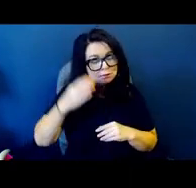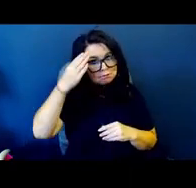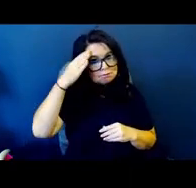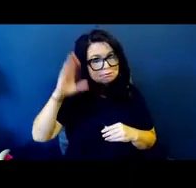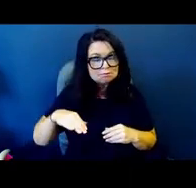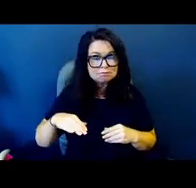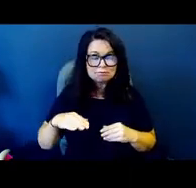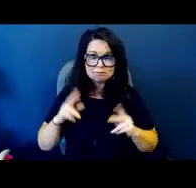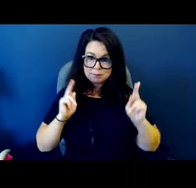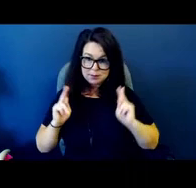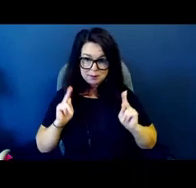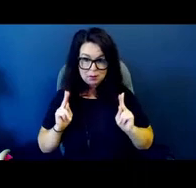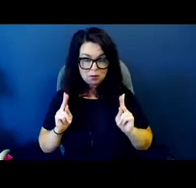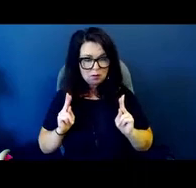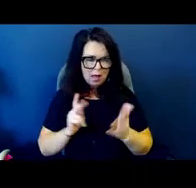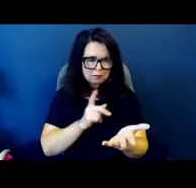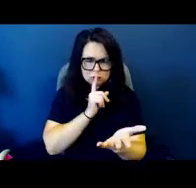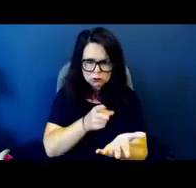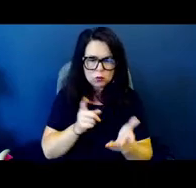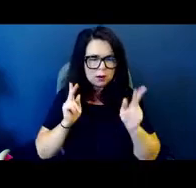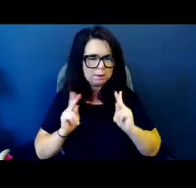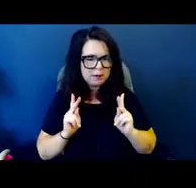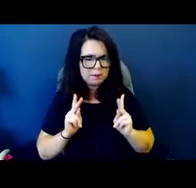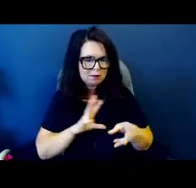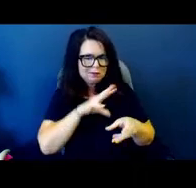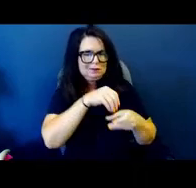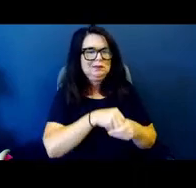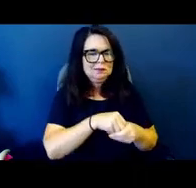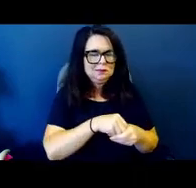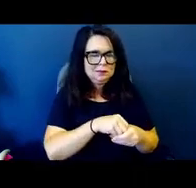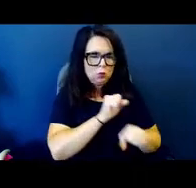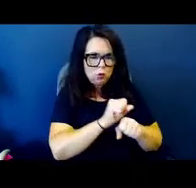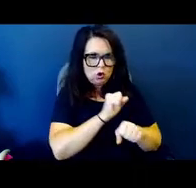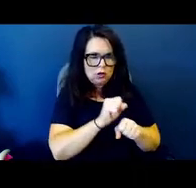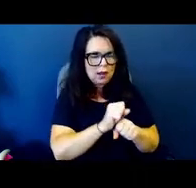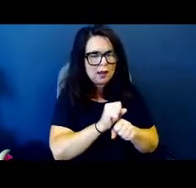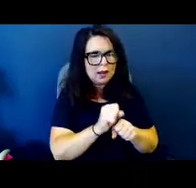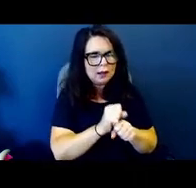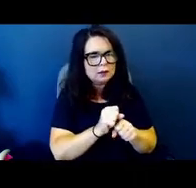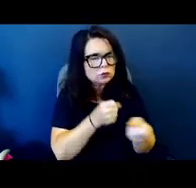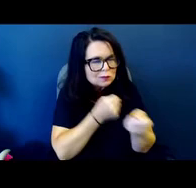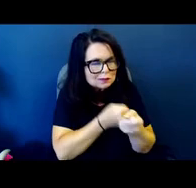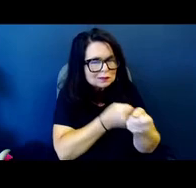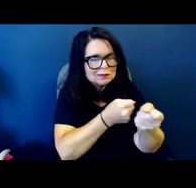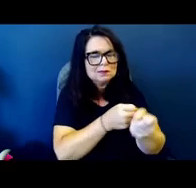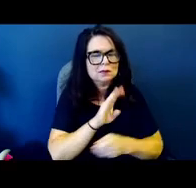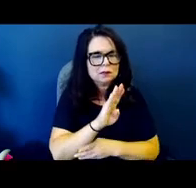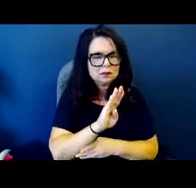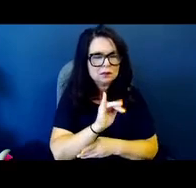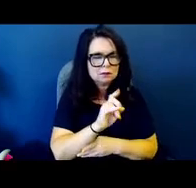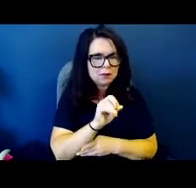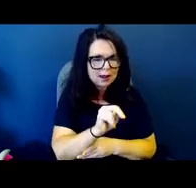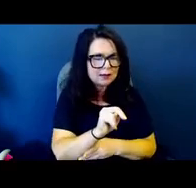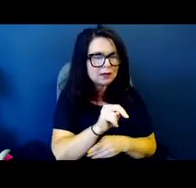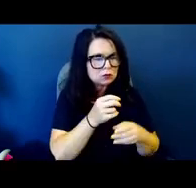are working, I'm sure, with the Biden campaign to make sure that that happens. That includes capturing videos